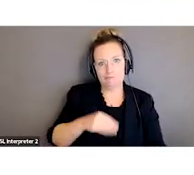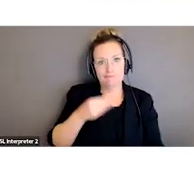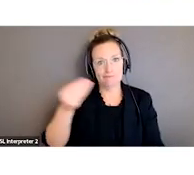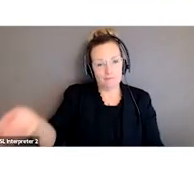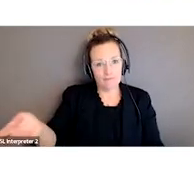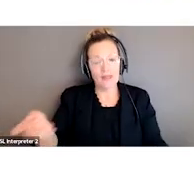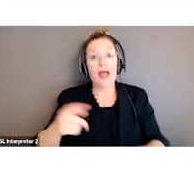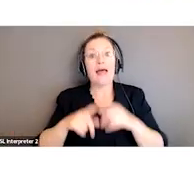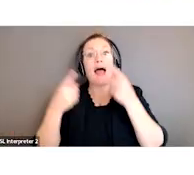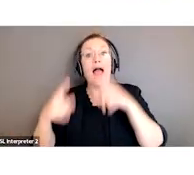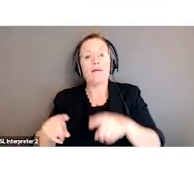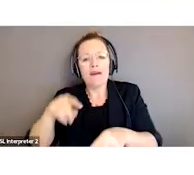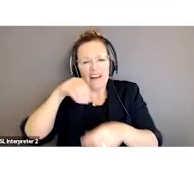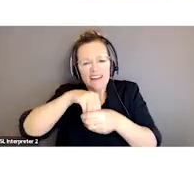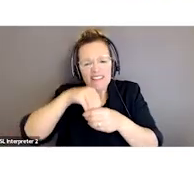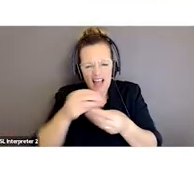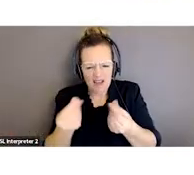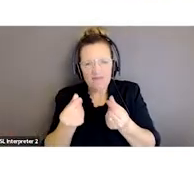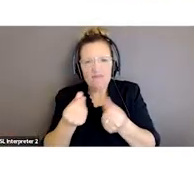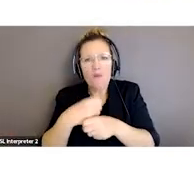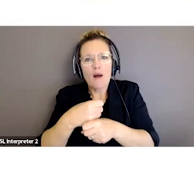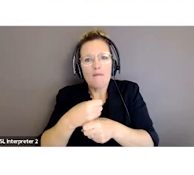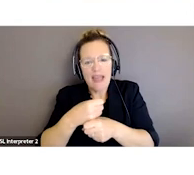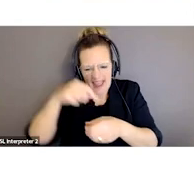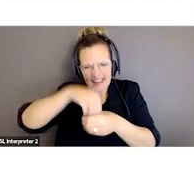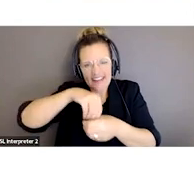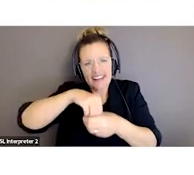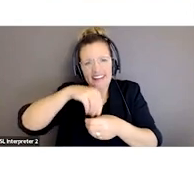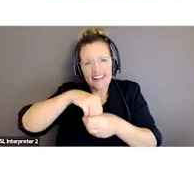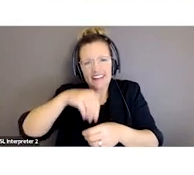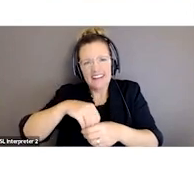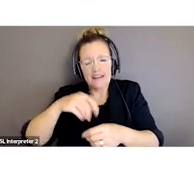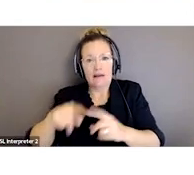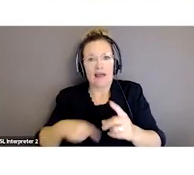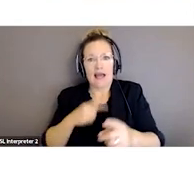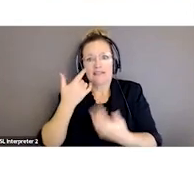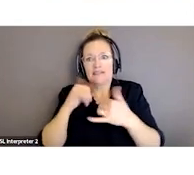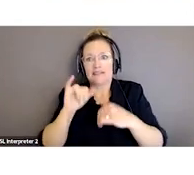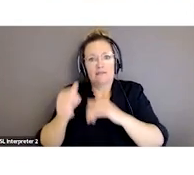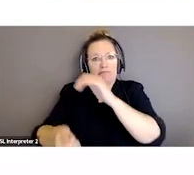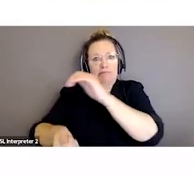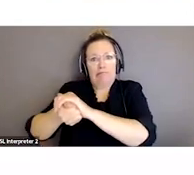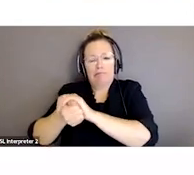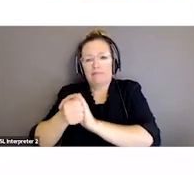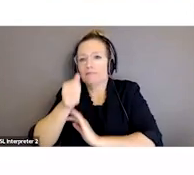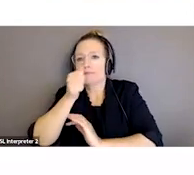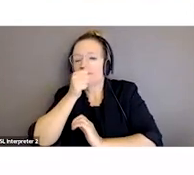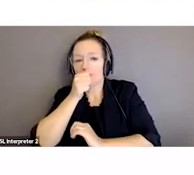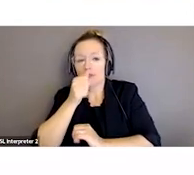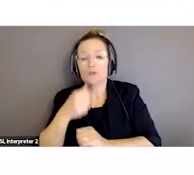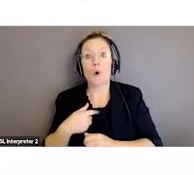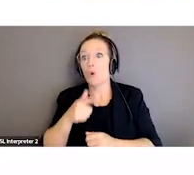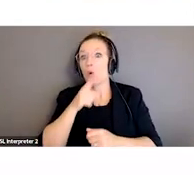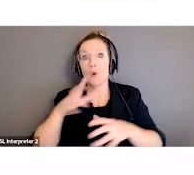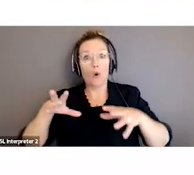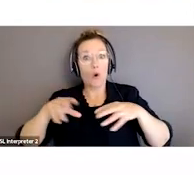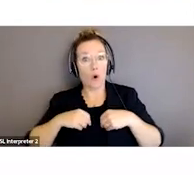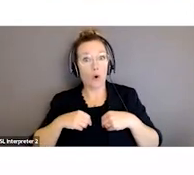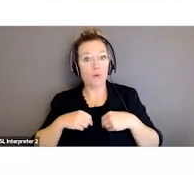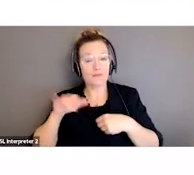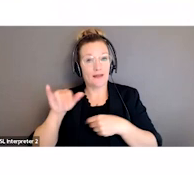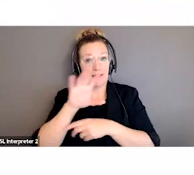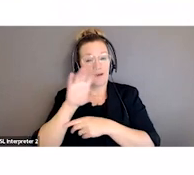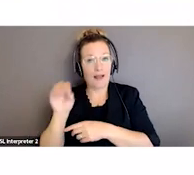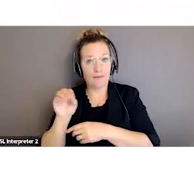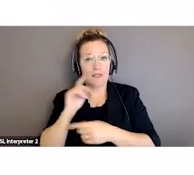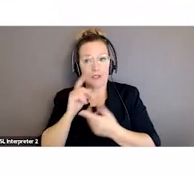there. The company that owns the WD formula mixes the substance in 3 different cities around the globe and